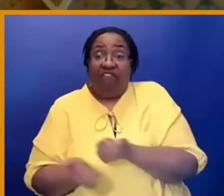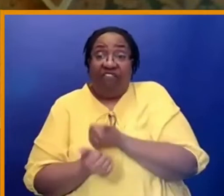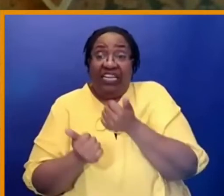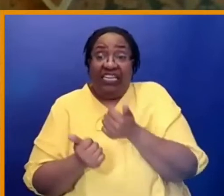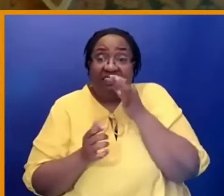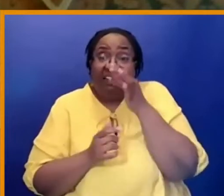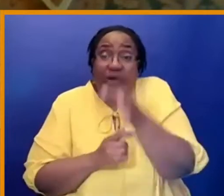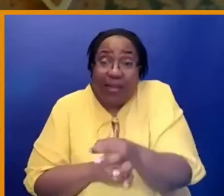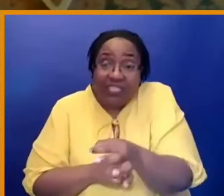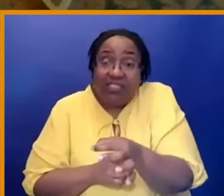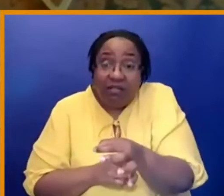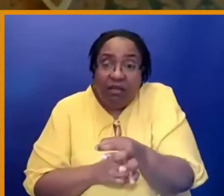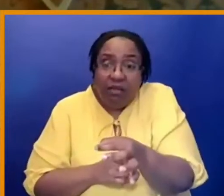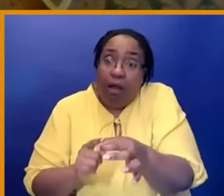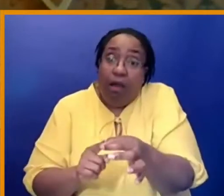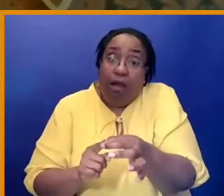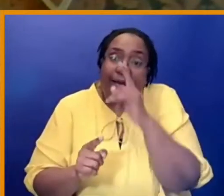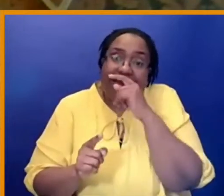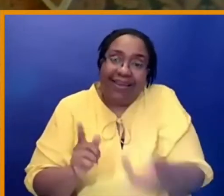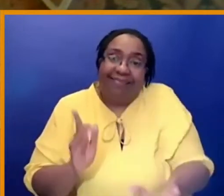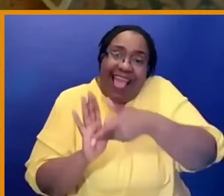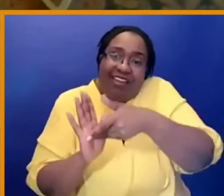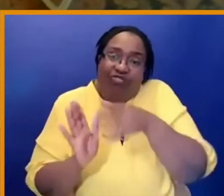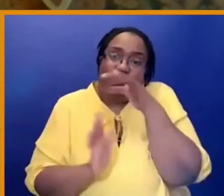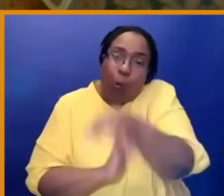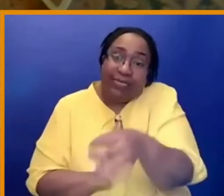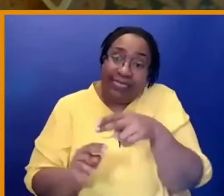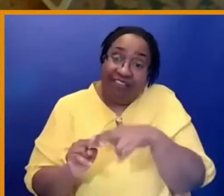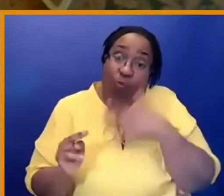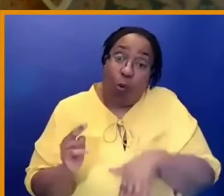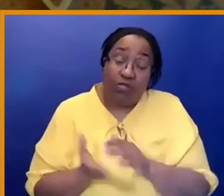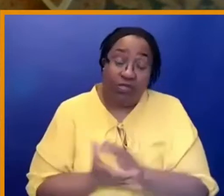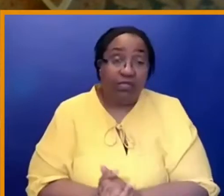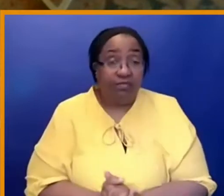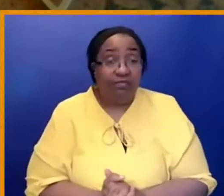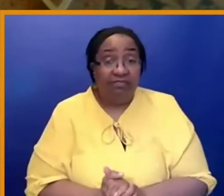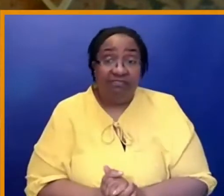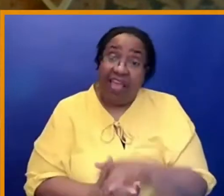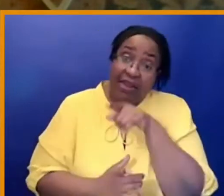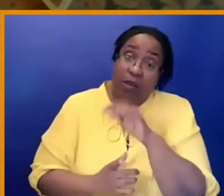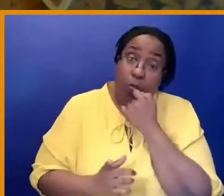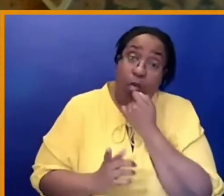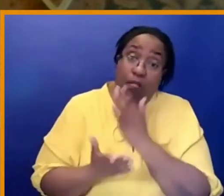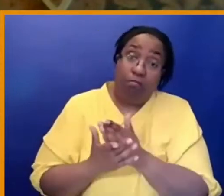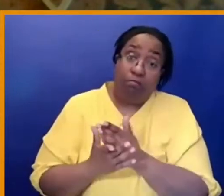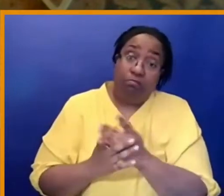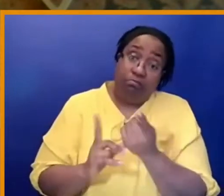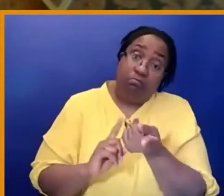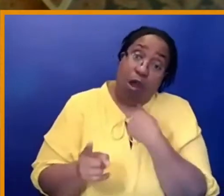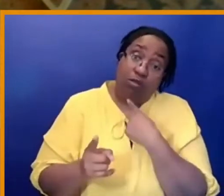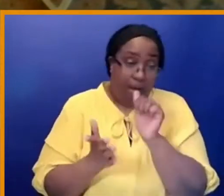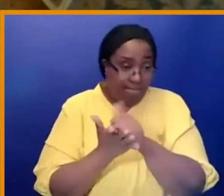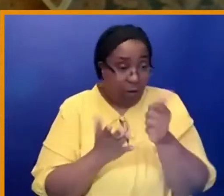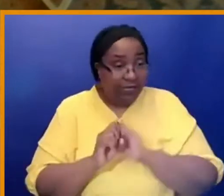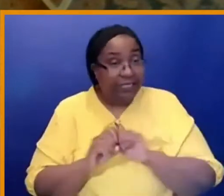15E will be able to ask supplementary questions, and their answers would be published in the